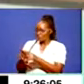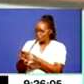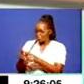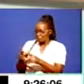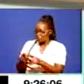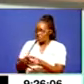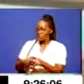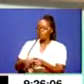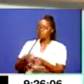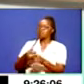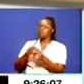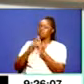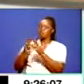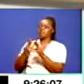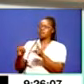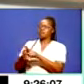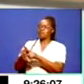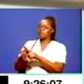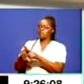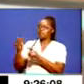so this has been